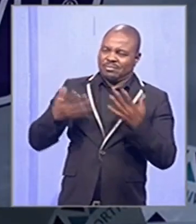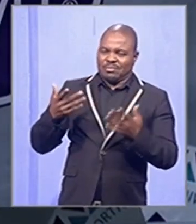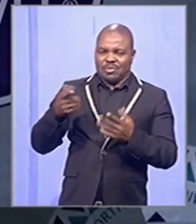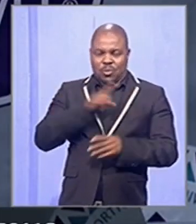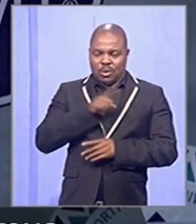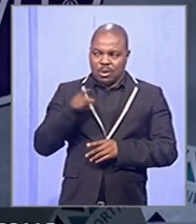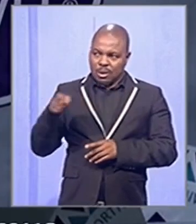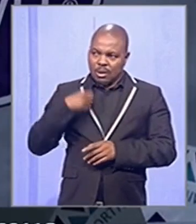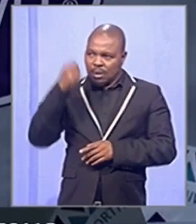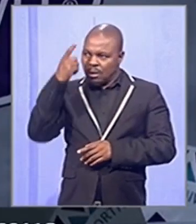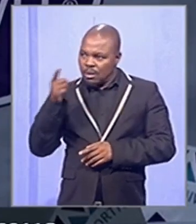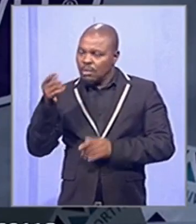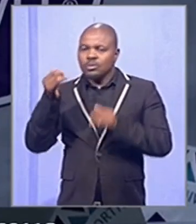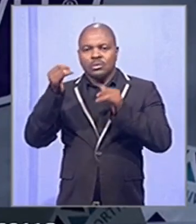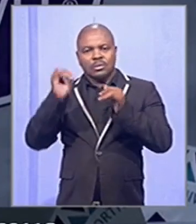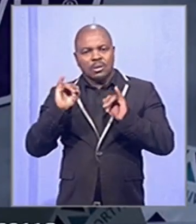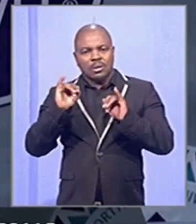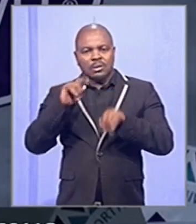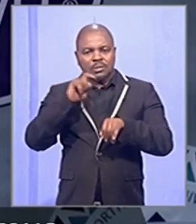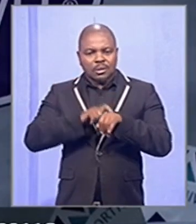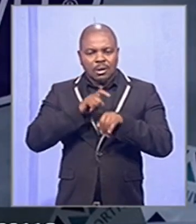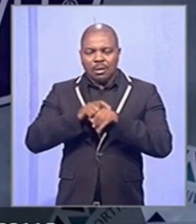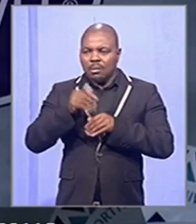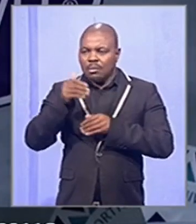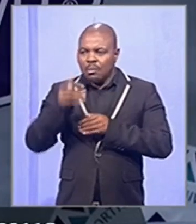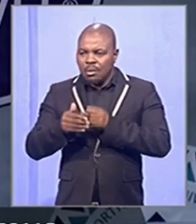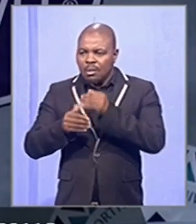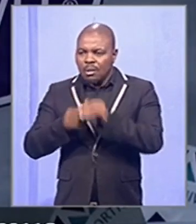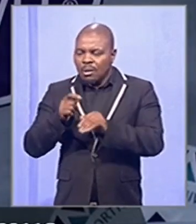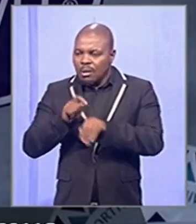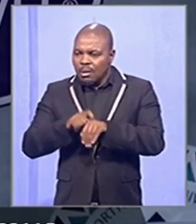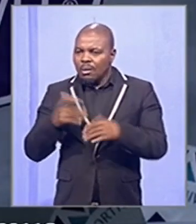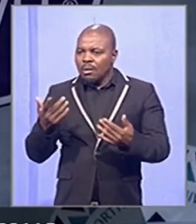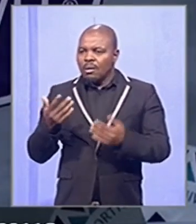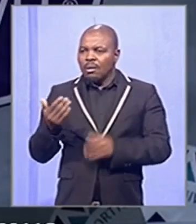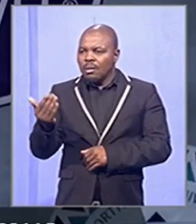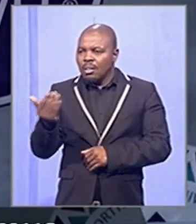sa lefatshe ka tatelano, Erasmus o ne a patilwe ke mokaptene wa